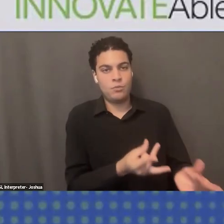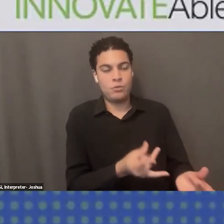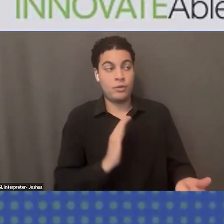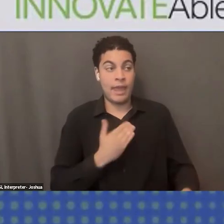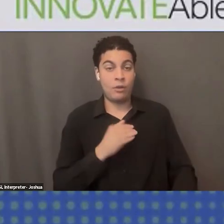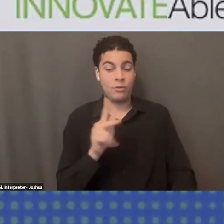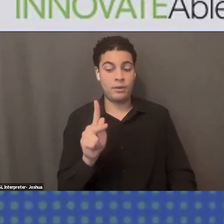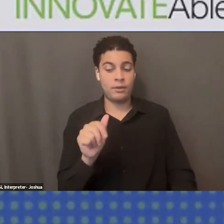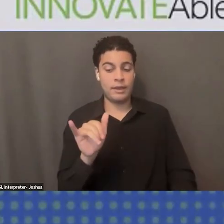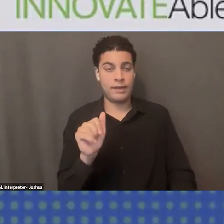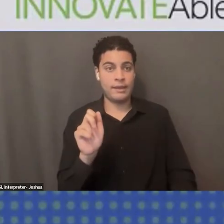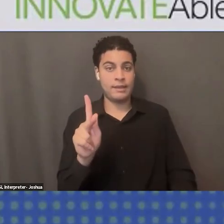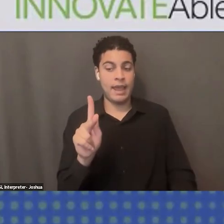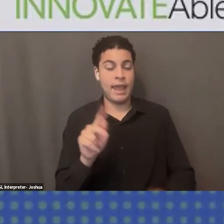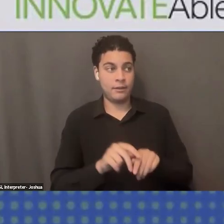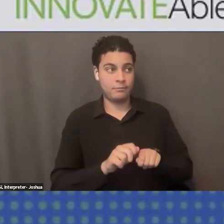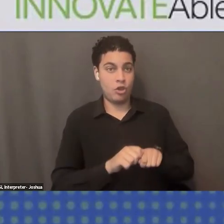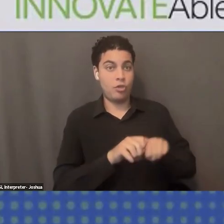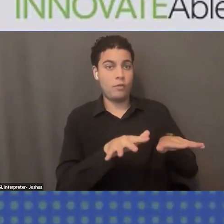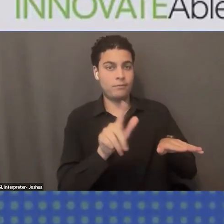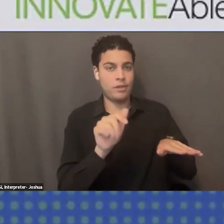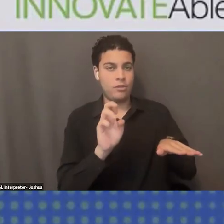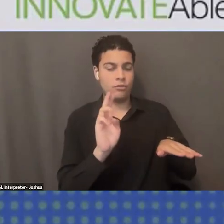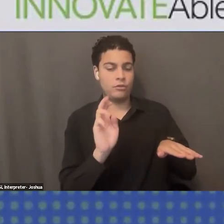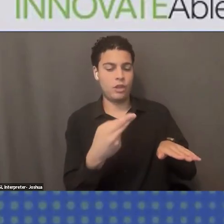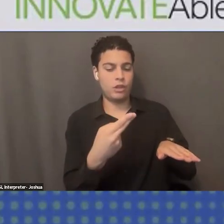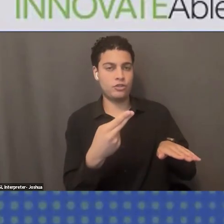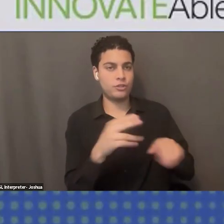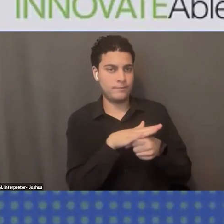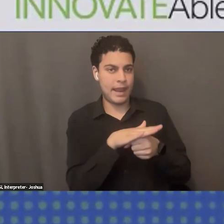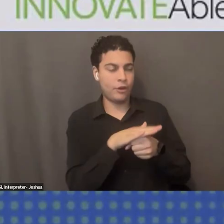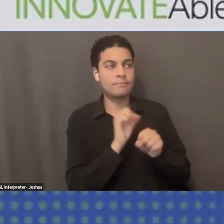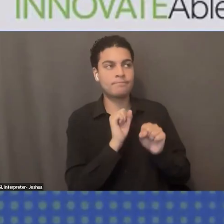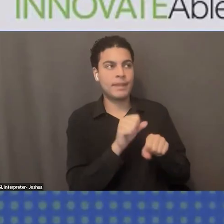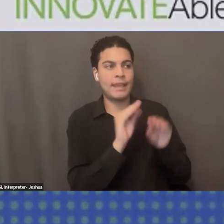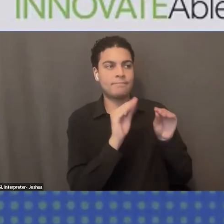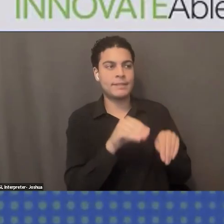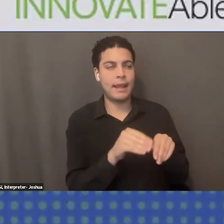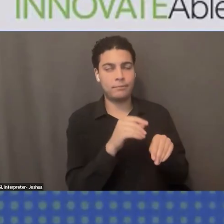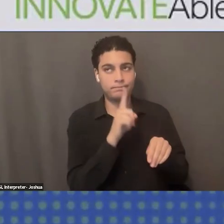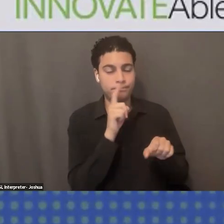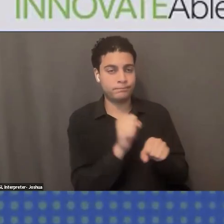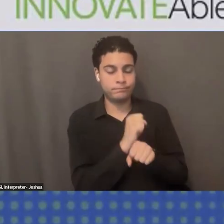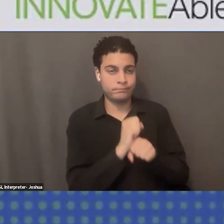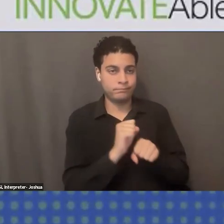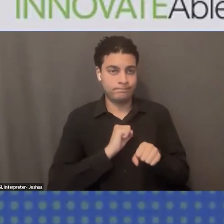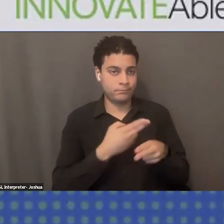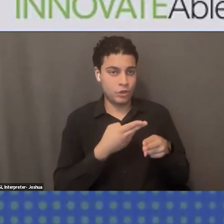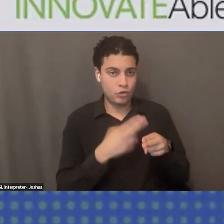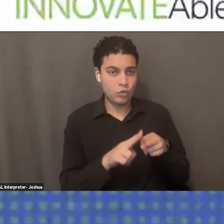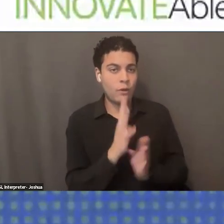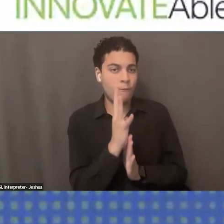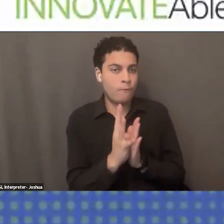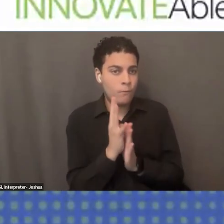installed in about 4 hours or less. So it's a pretty easy installation kit that we've put together for our customers.